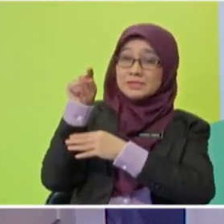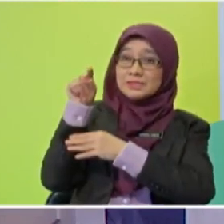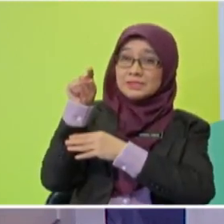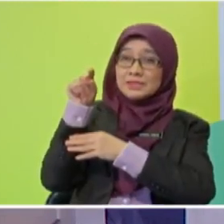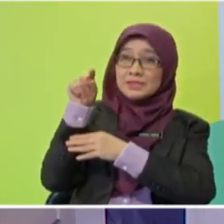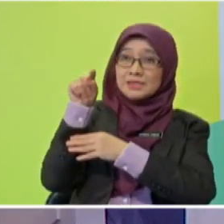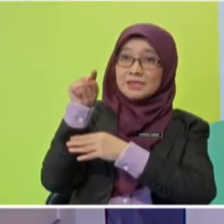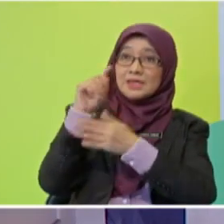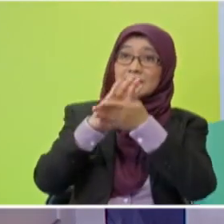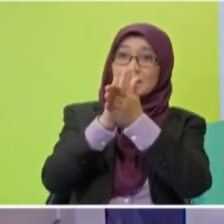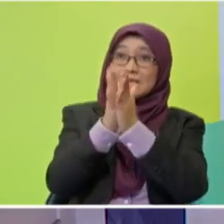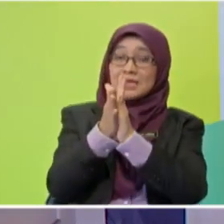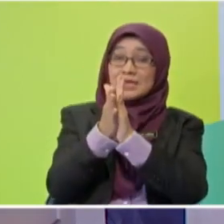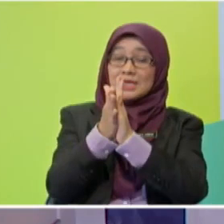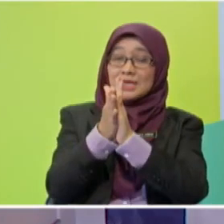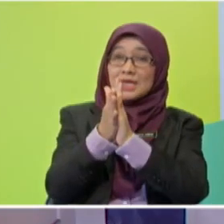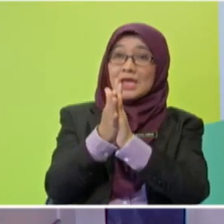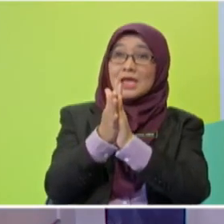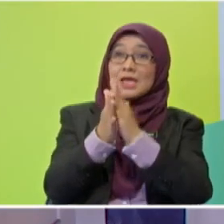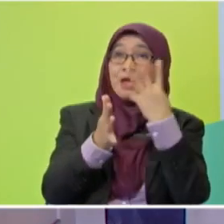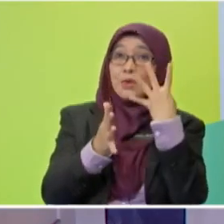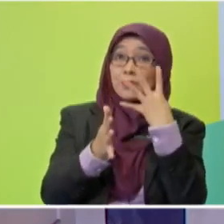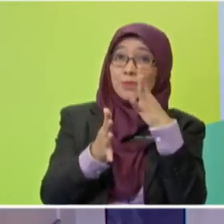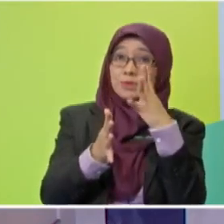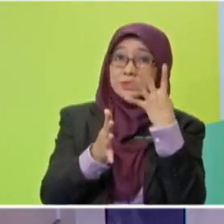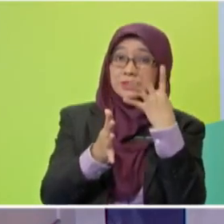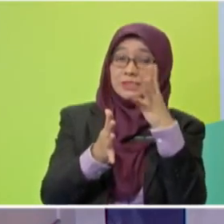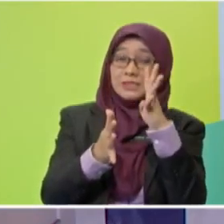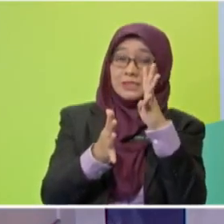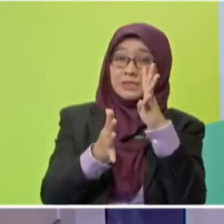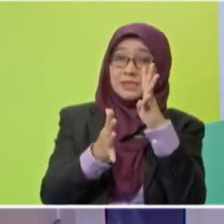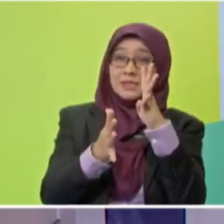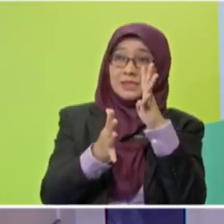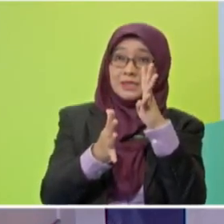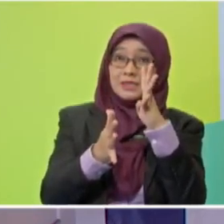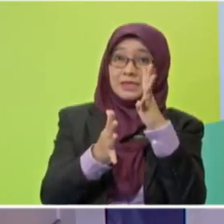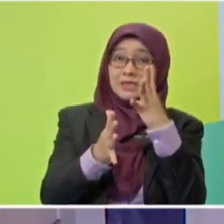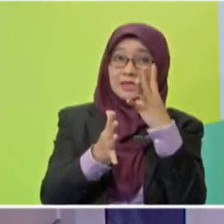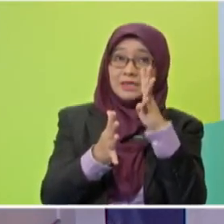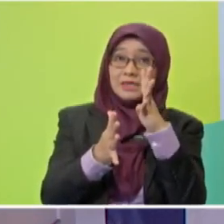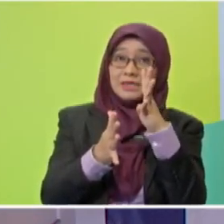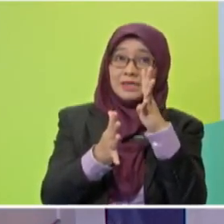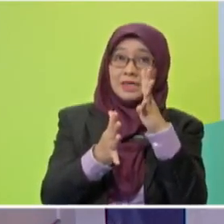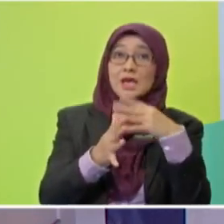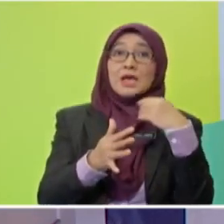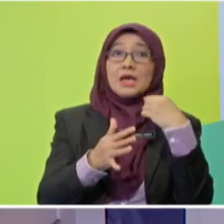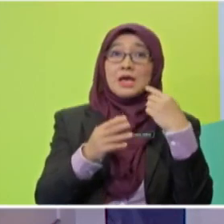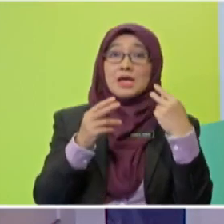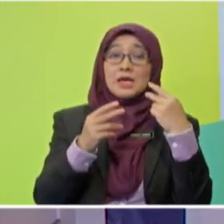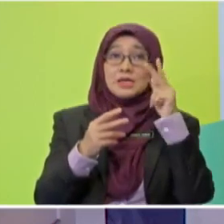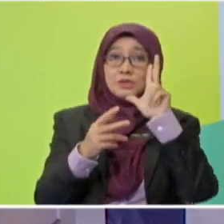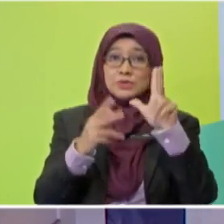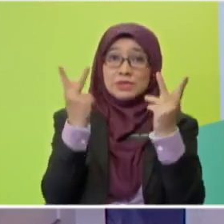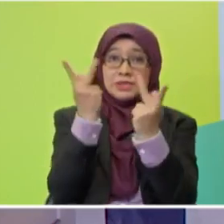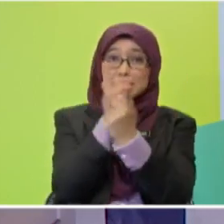that will be 14. Become 14. The new value is 14. 14. Okay. So what we can put here? 14 divided by 3 should be 4. And